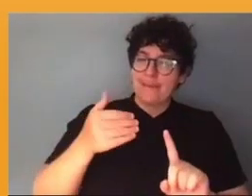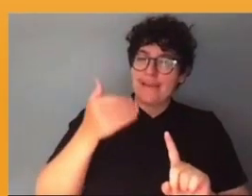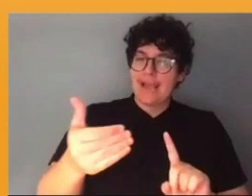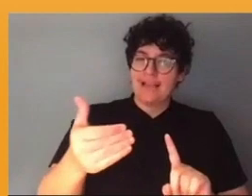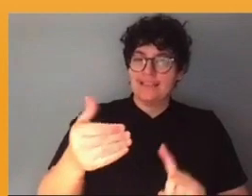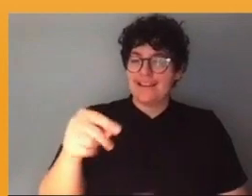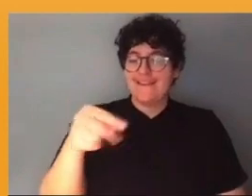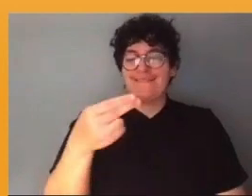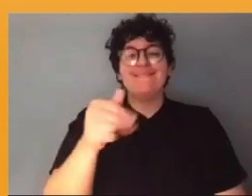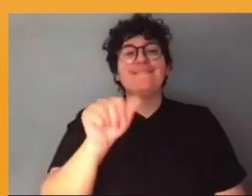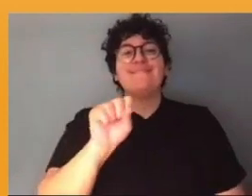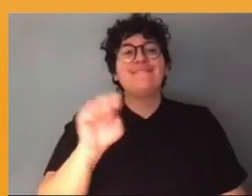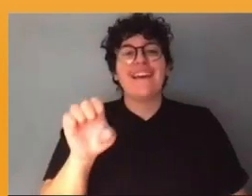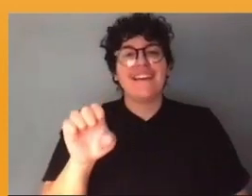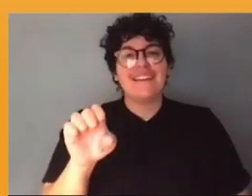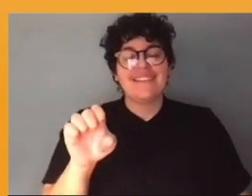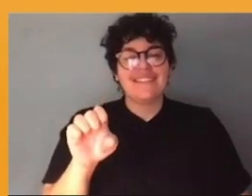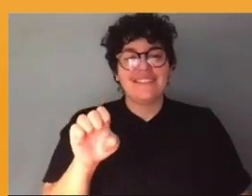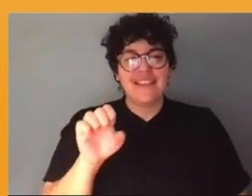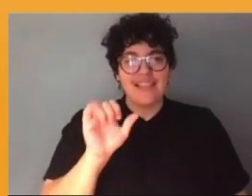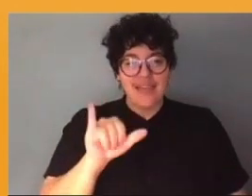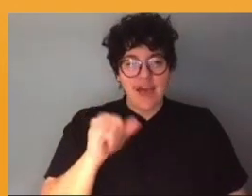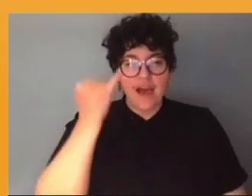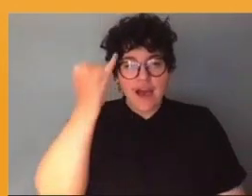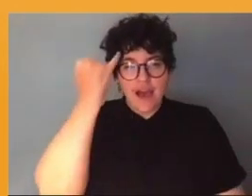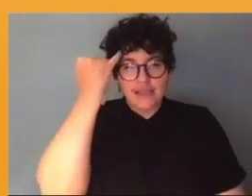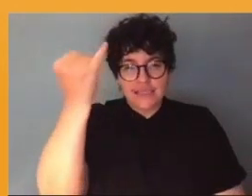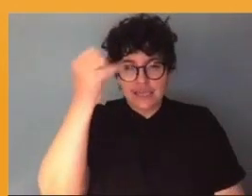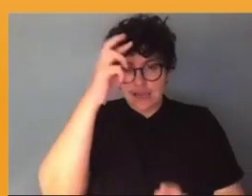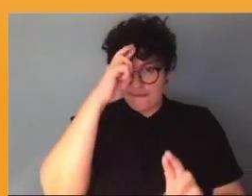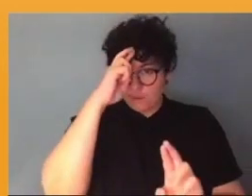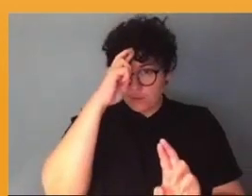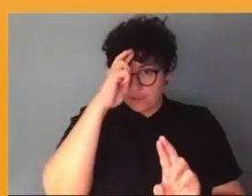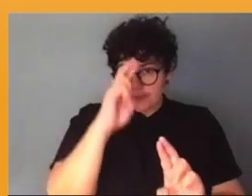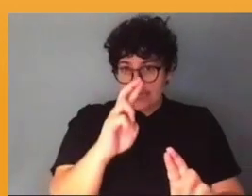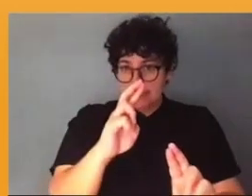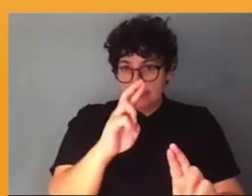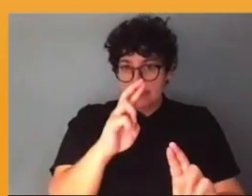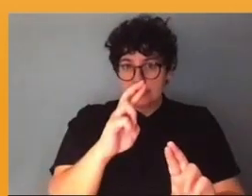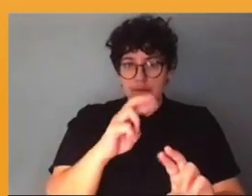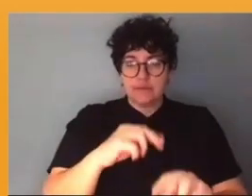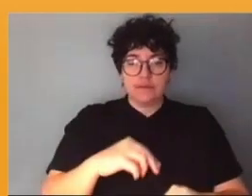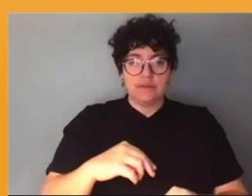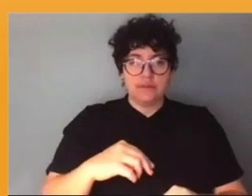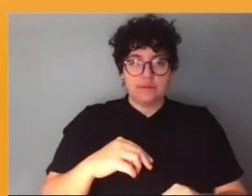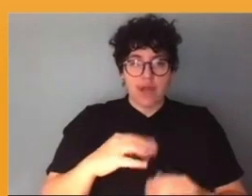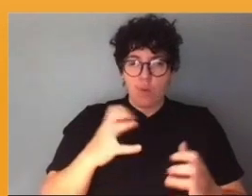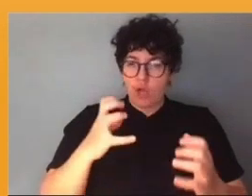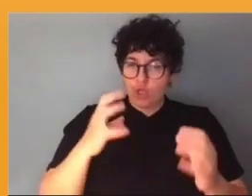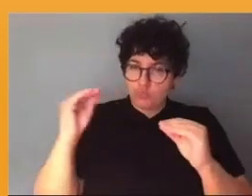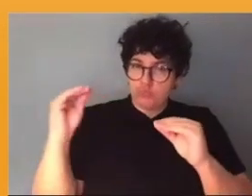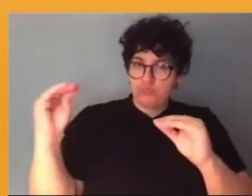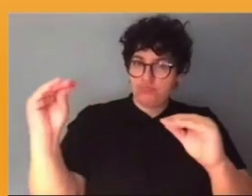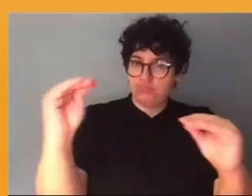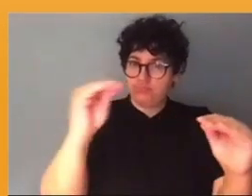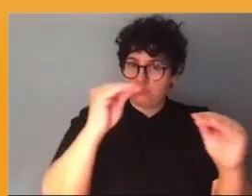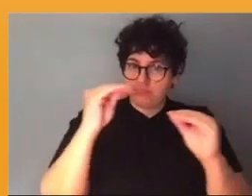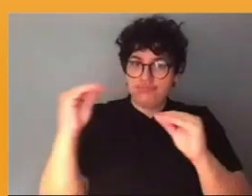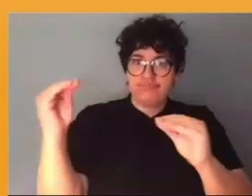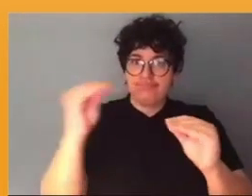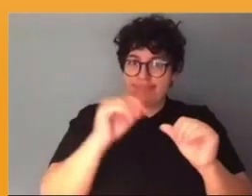keep this respect and these ideas going for me to the